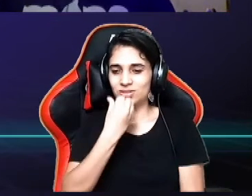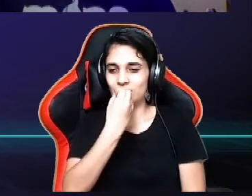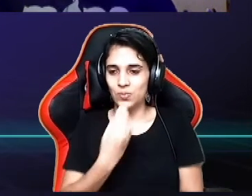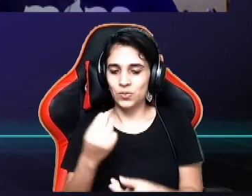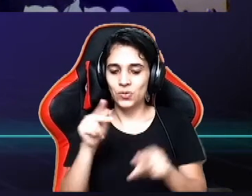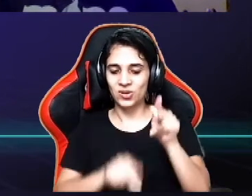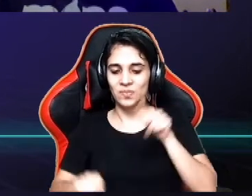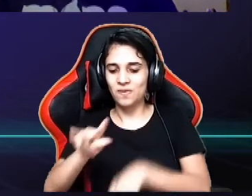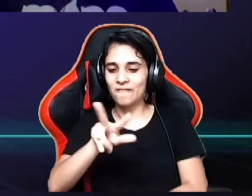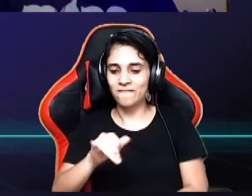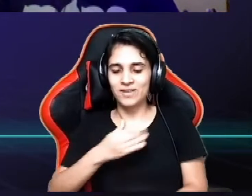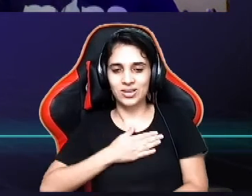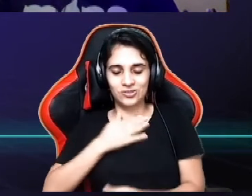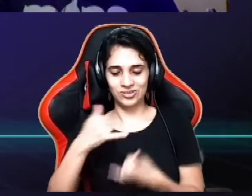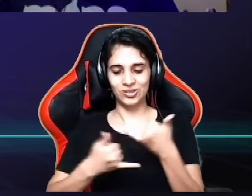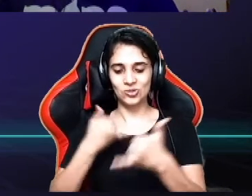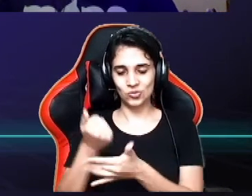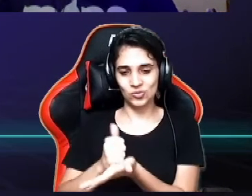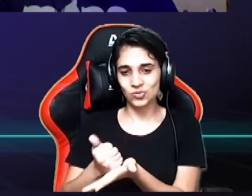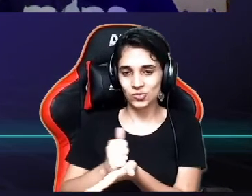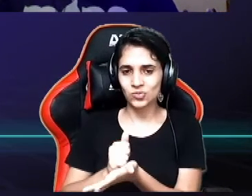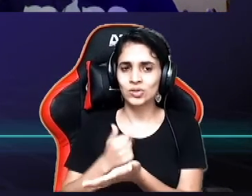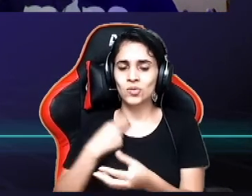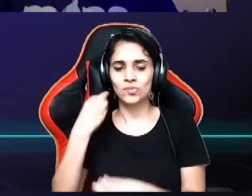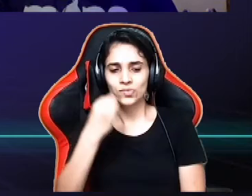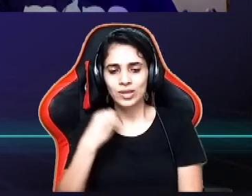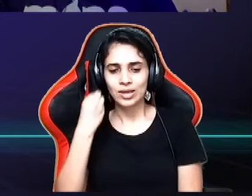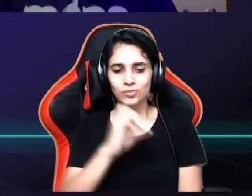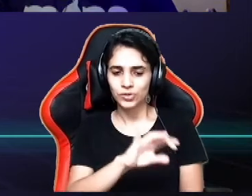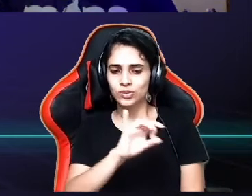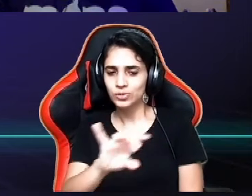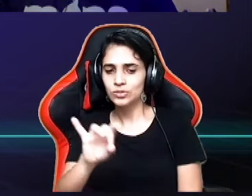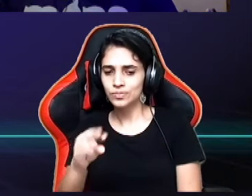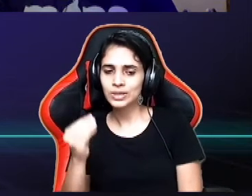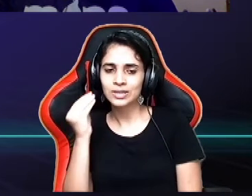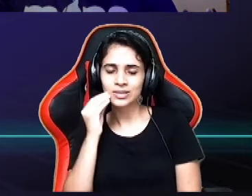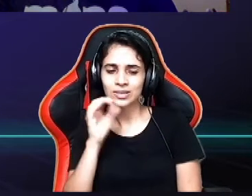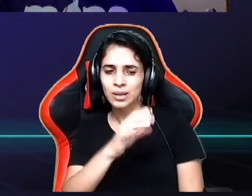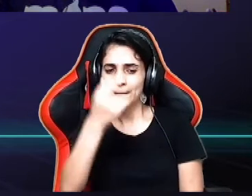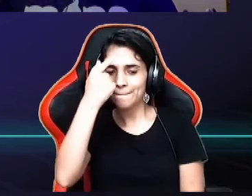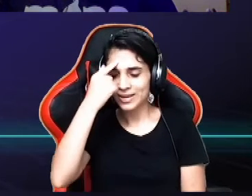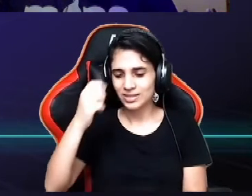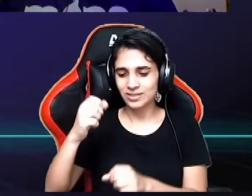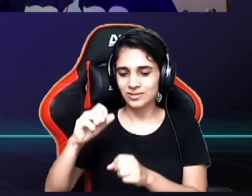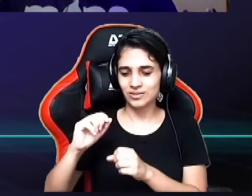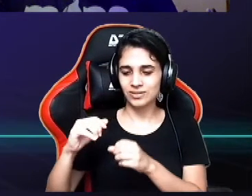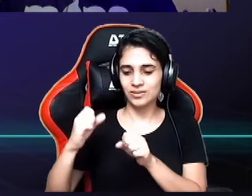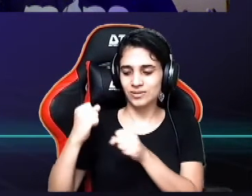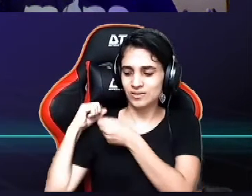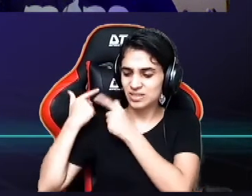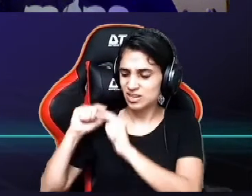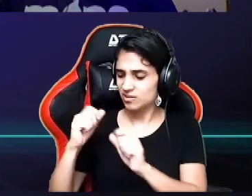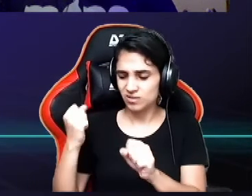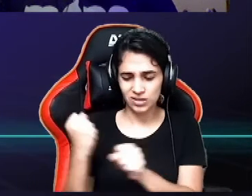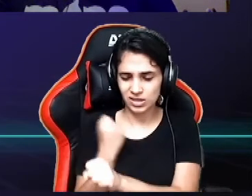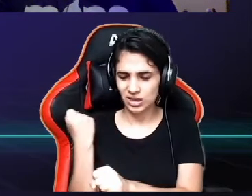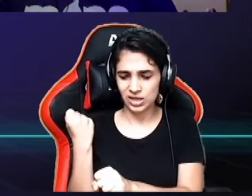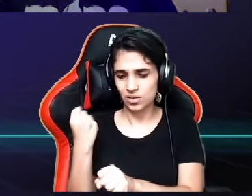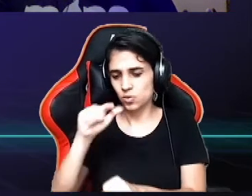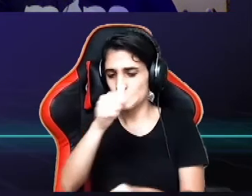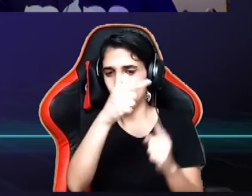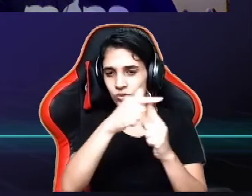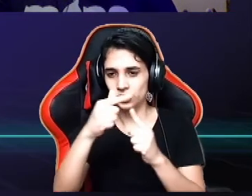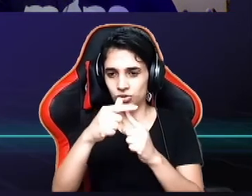the game's going to be good. The audience is going to like it. So these are tests for both sides, and always trying to think outside the box. It